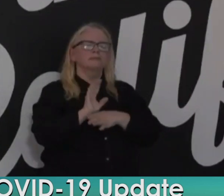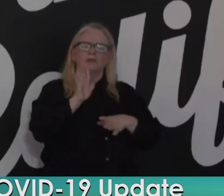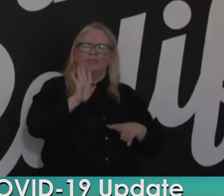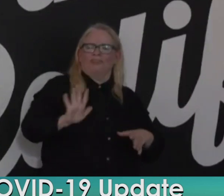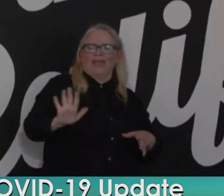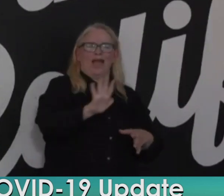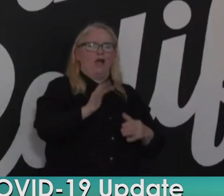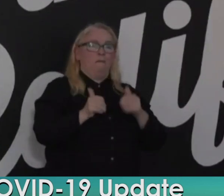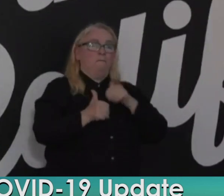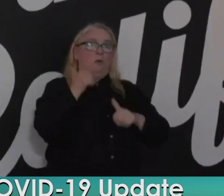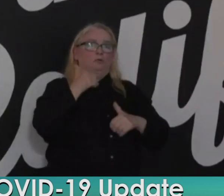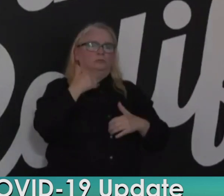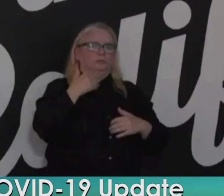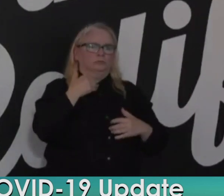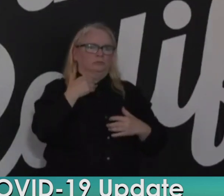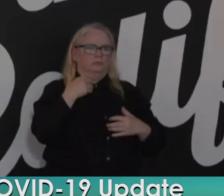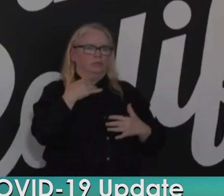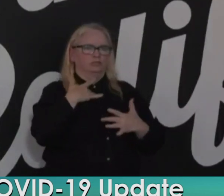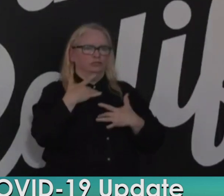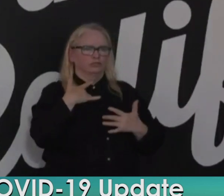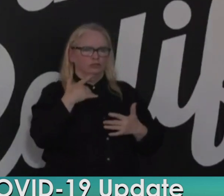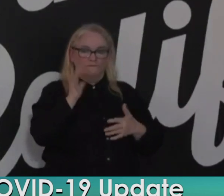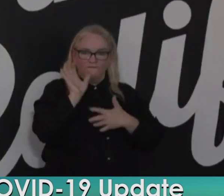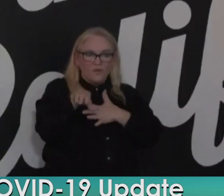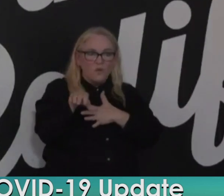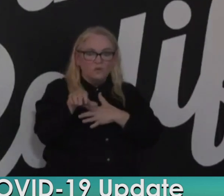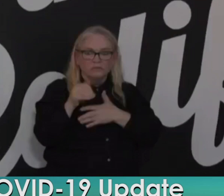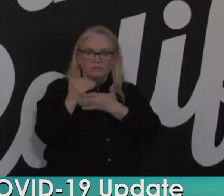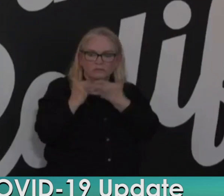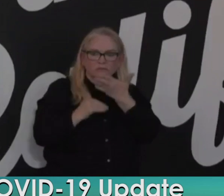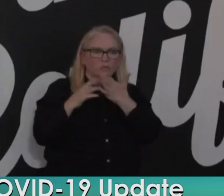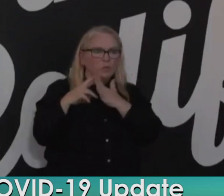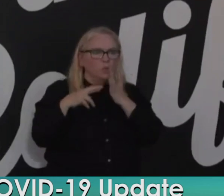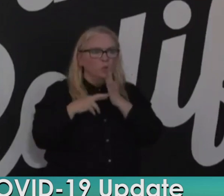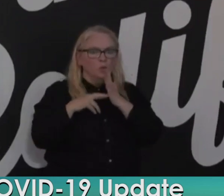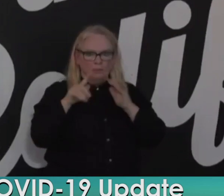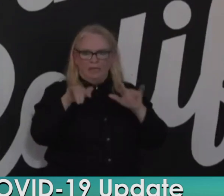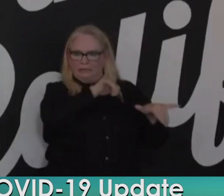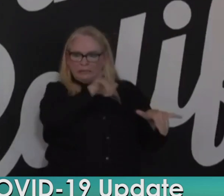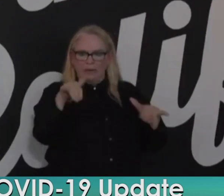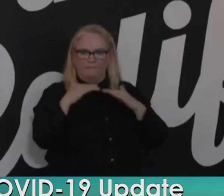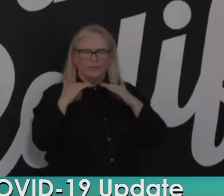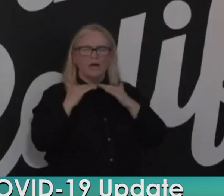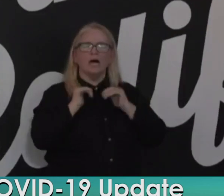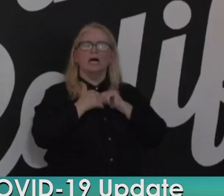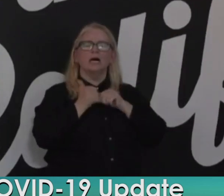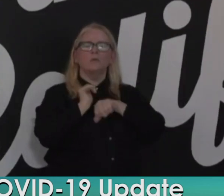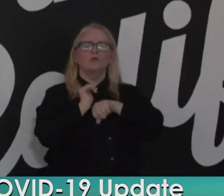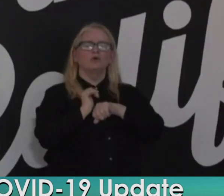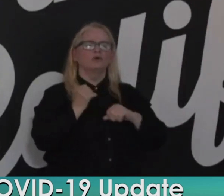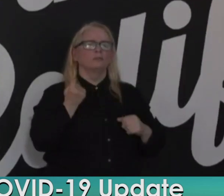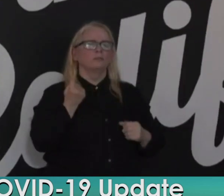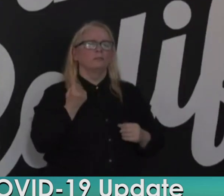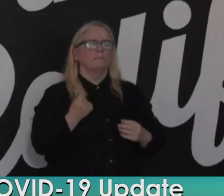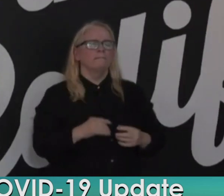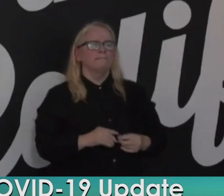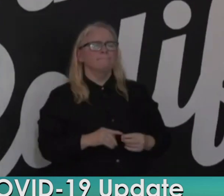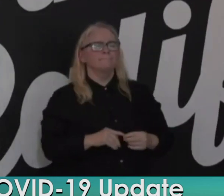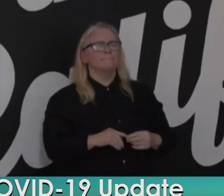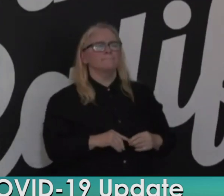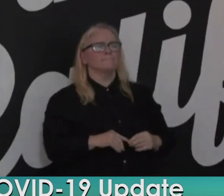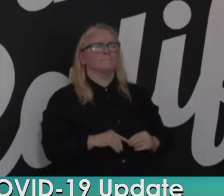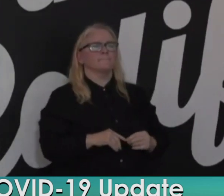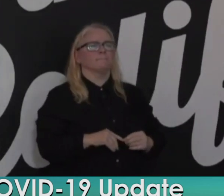so everyone gets a fair chance? Yeah, I mean, it's a wonderful question. As you know, and many others, and I appreciate the frame of the question you